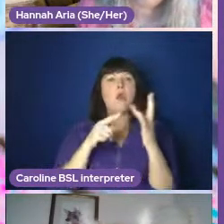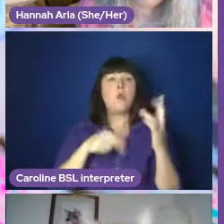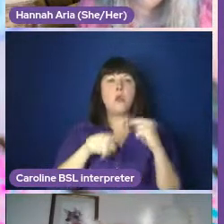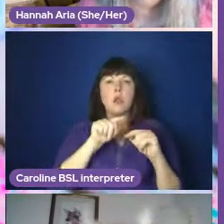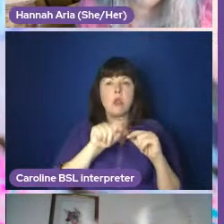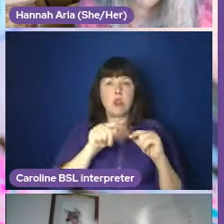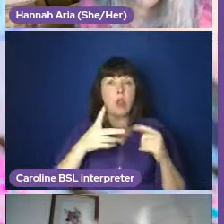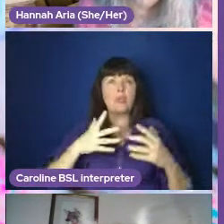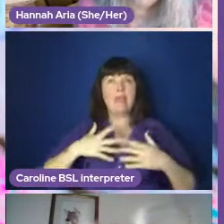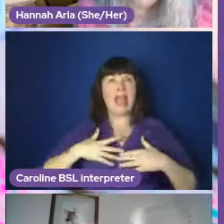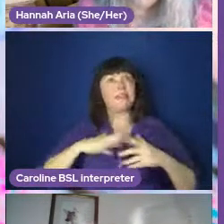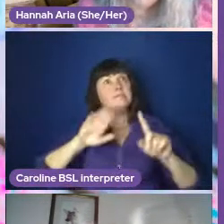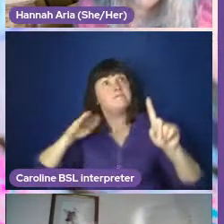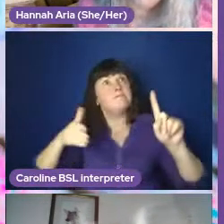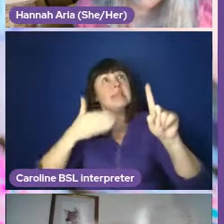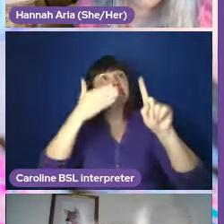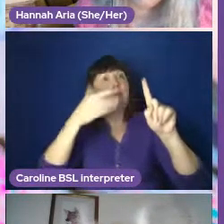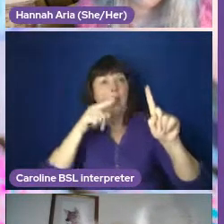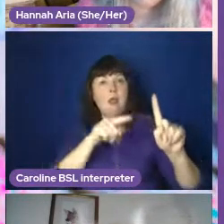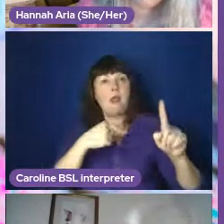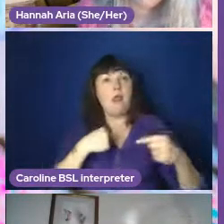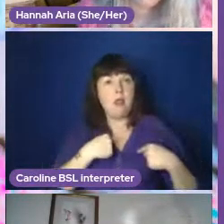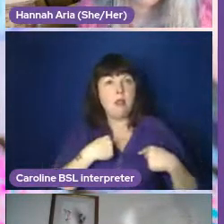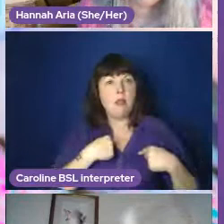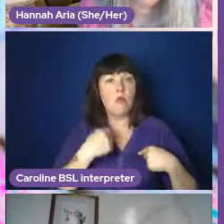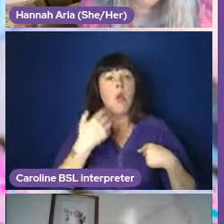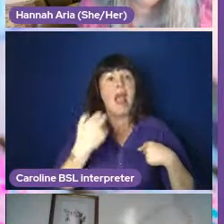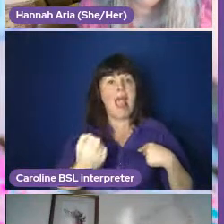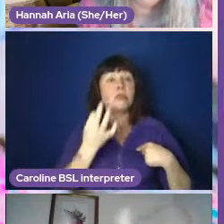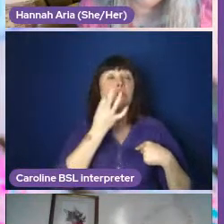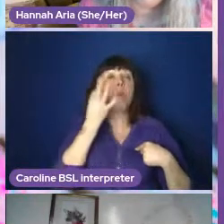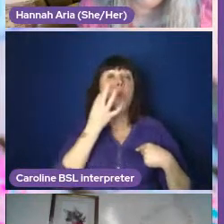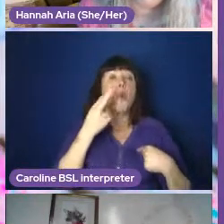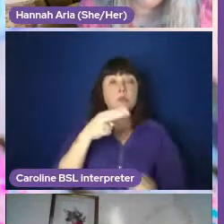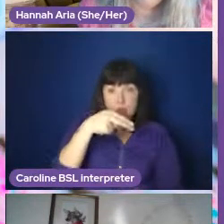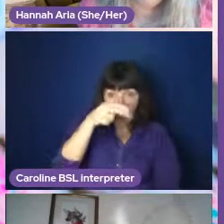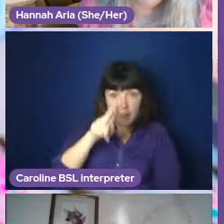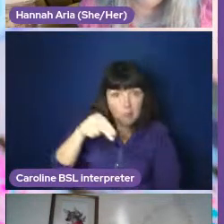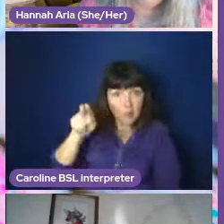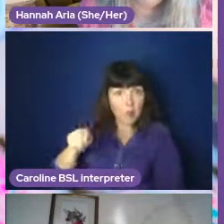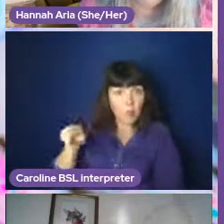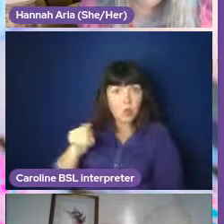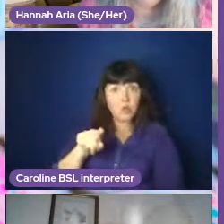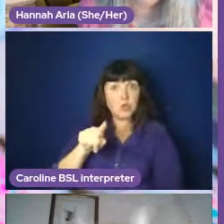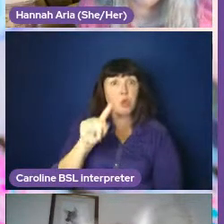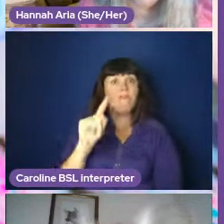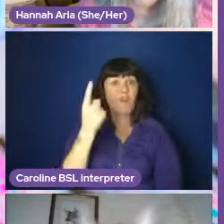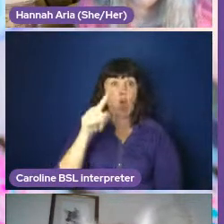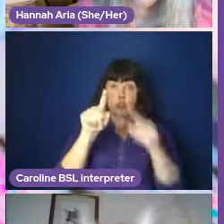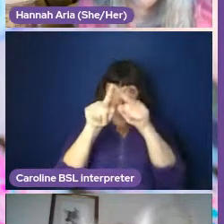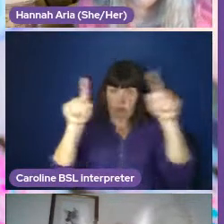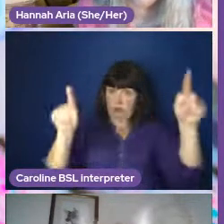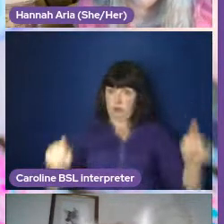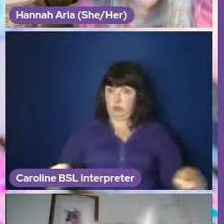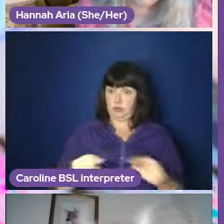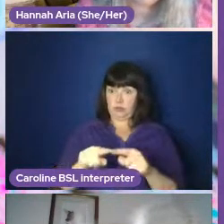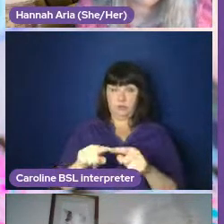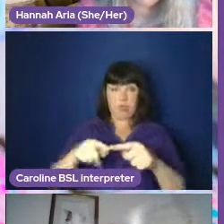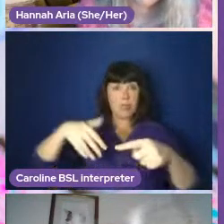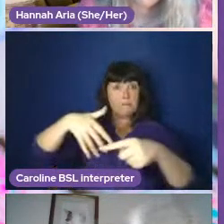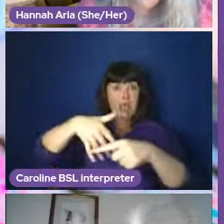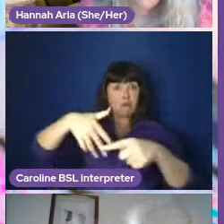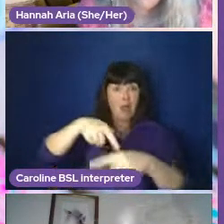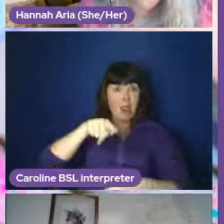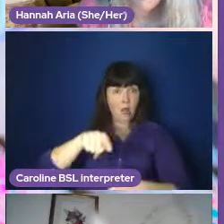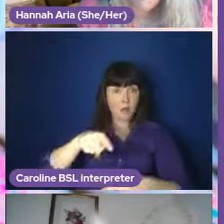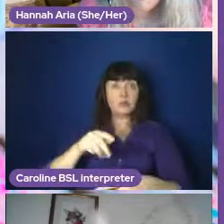on this. And I had my water paints out. So I painted that background first and done some little flowers.